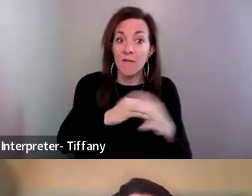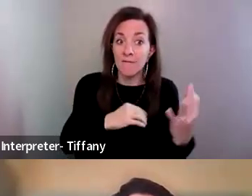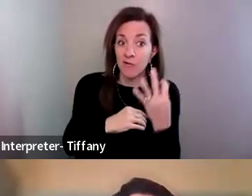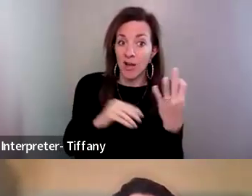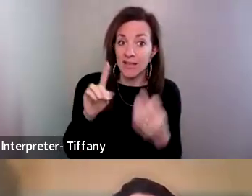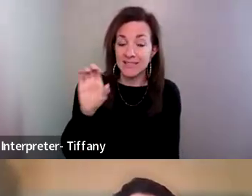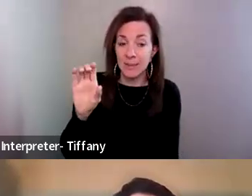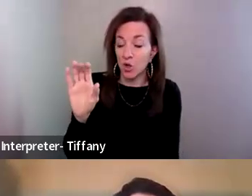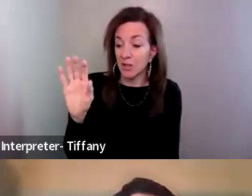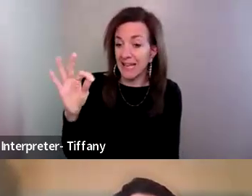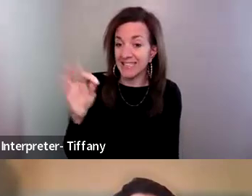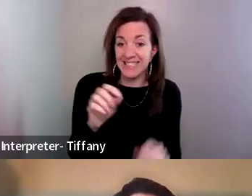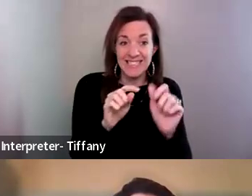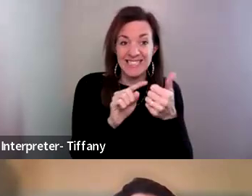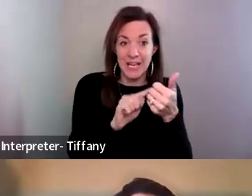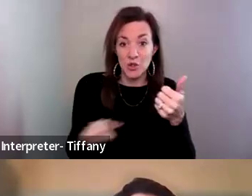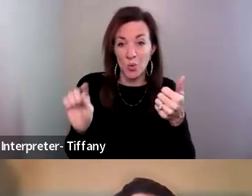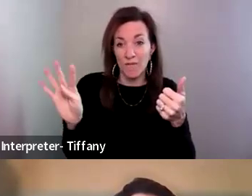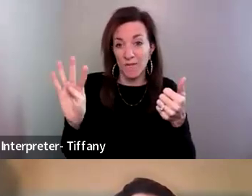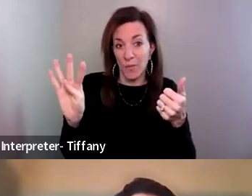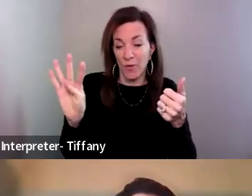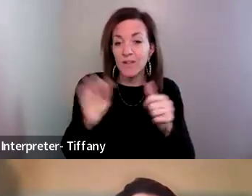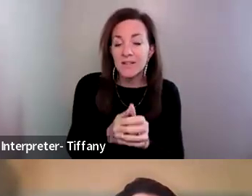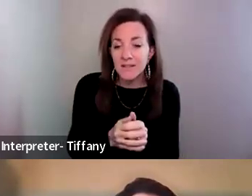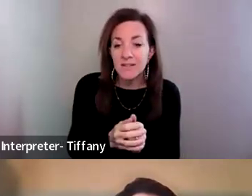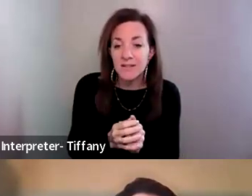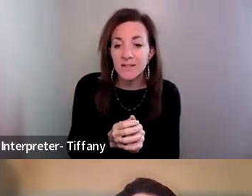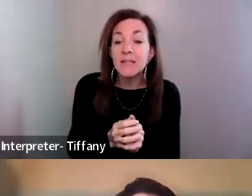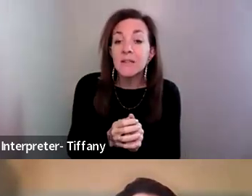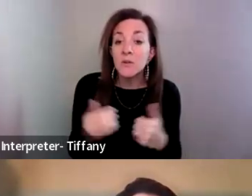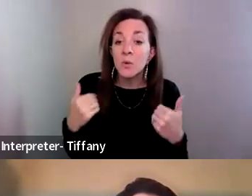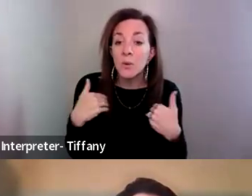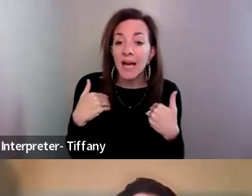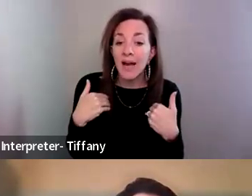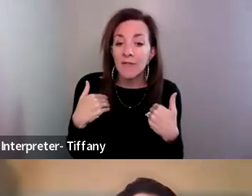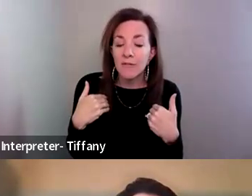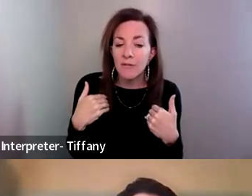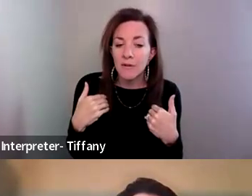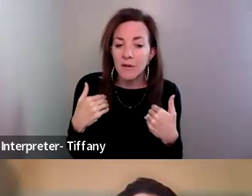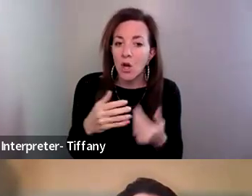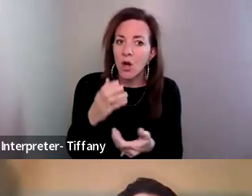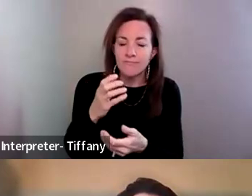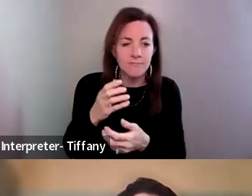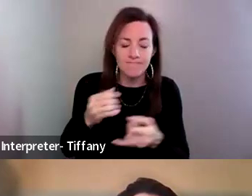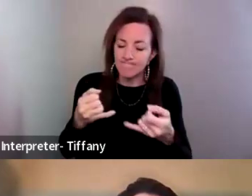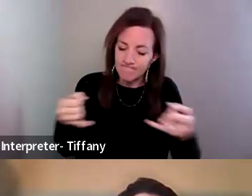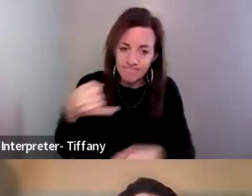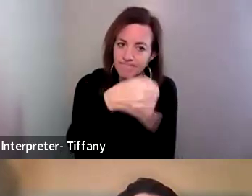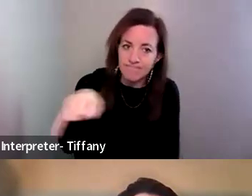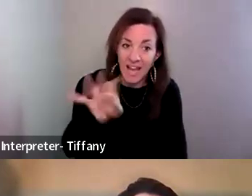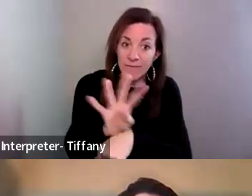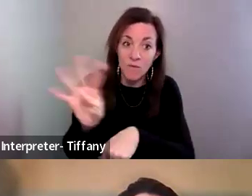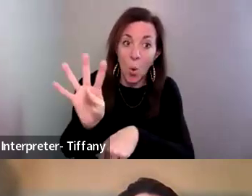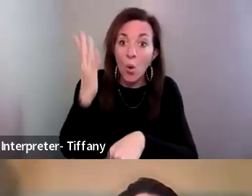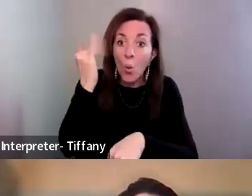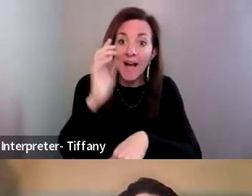19th, and it's going to be from 10 o'clock until about 4 o'clock. And then we have a hard cutoff at 4 because we have to set up in the morning